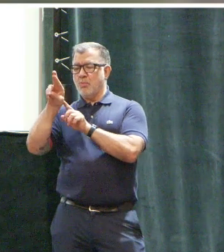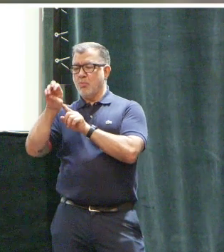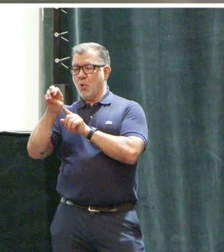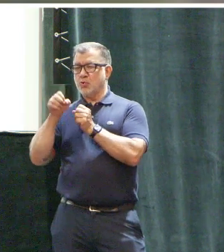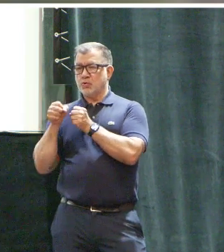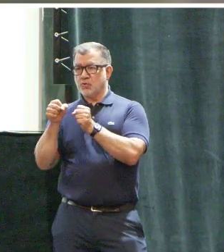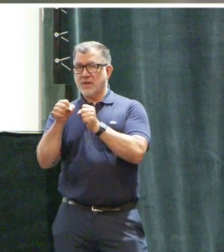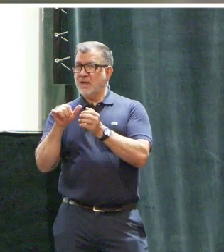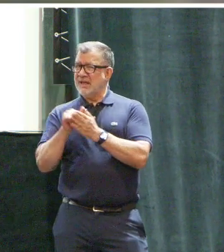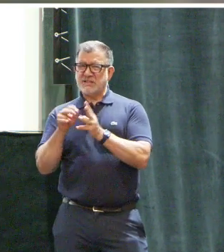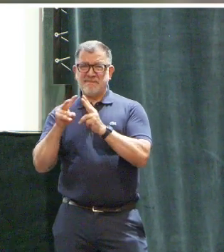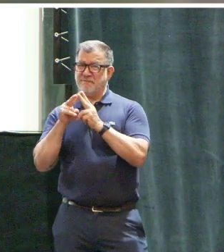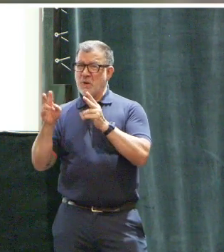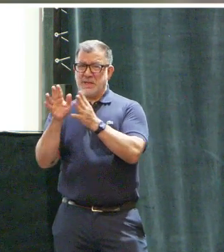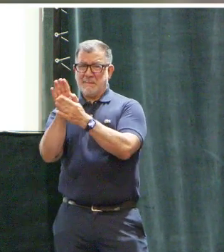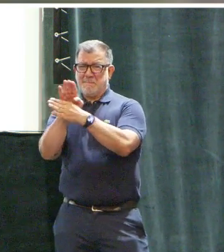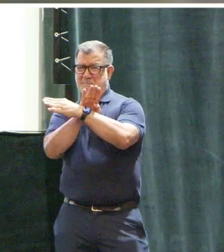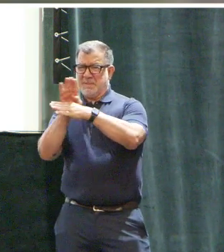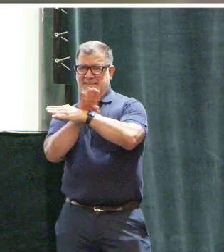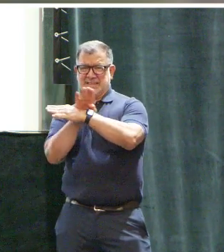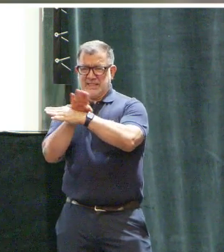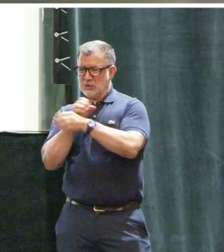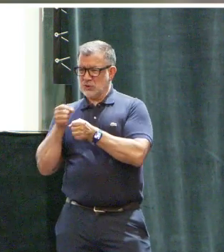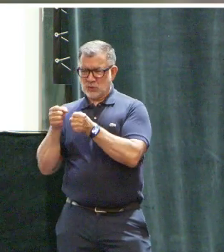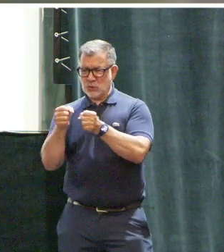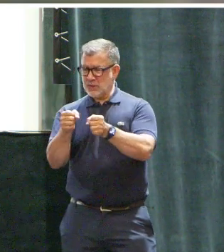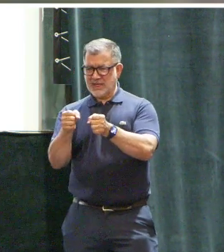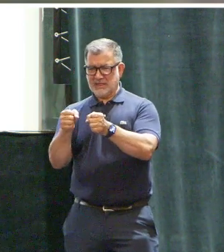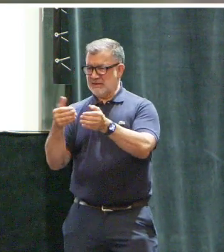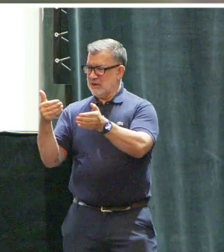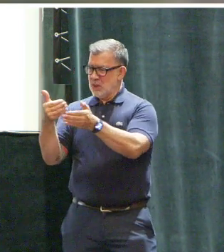very active thoroughfare towards the water and all of the parks.